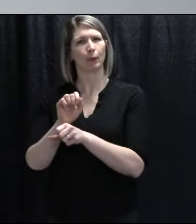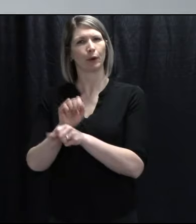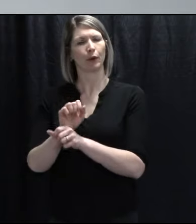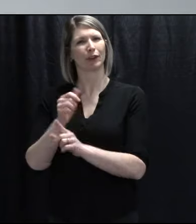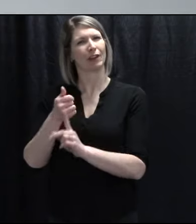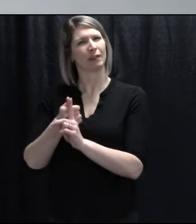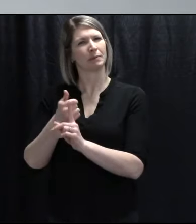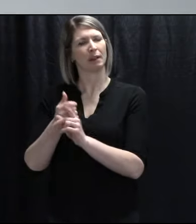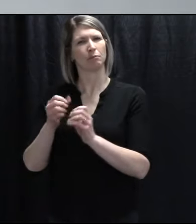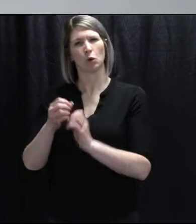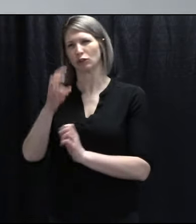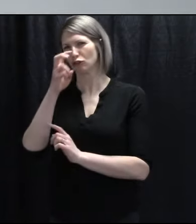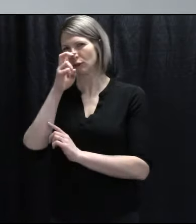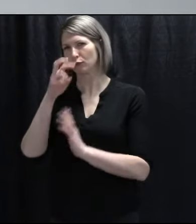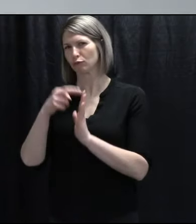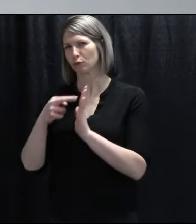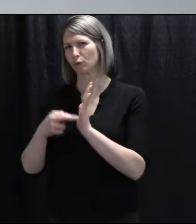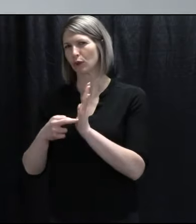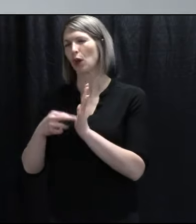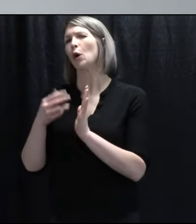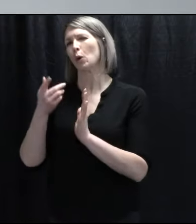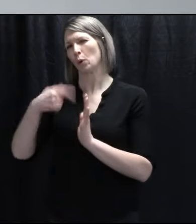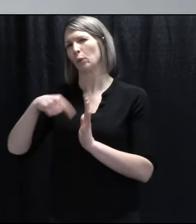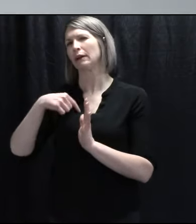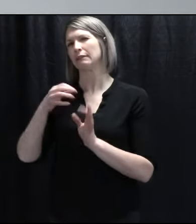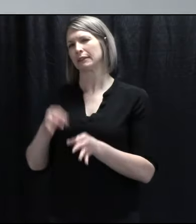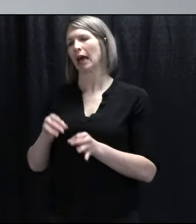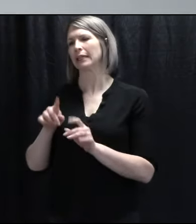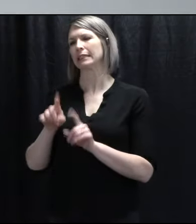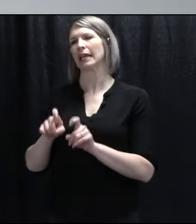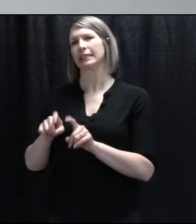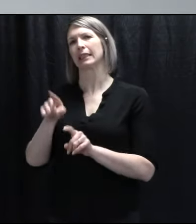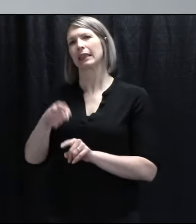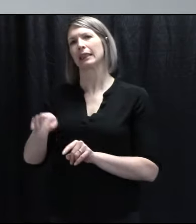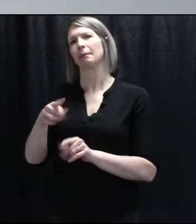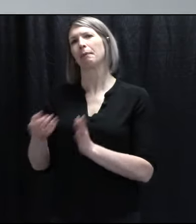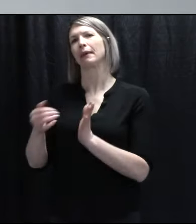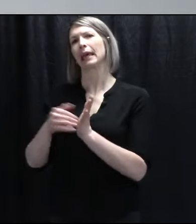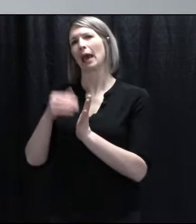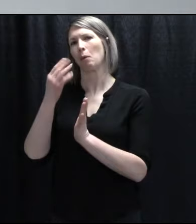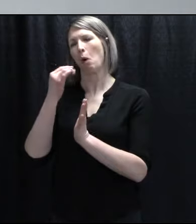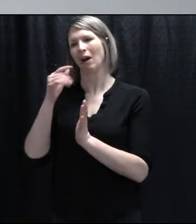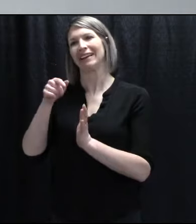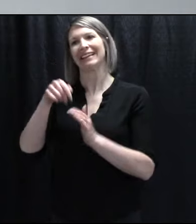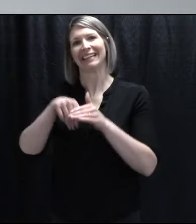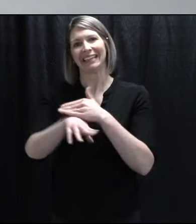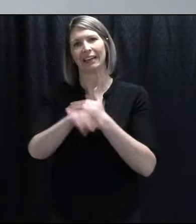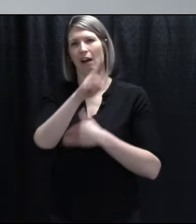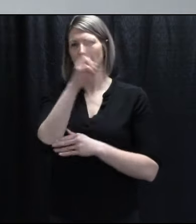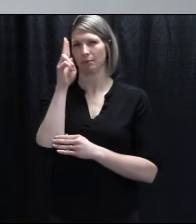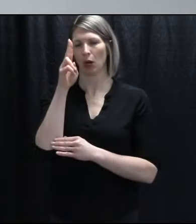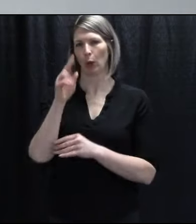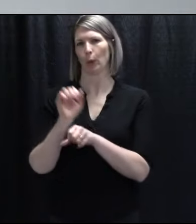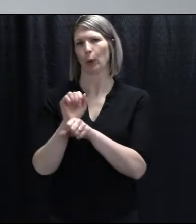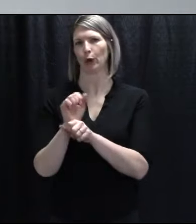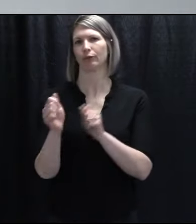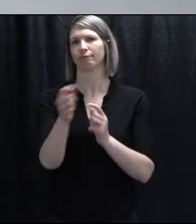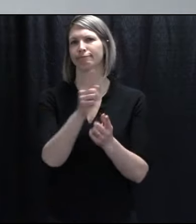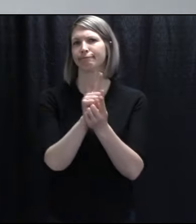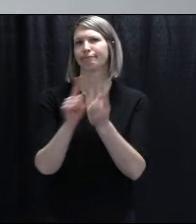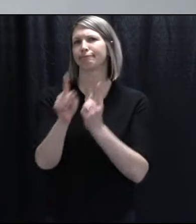are recovered, so we will test them to make sure. And if people were in hospital and had more severe